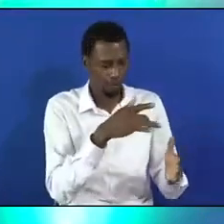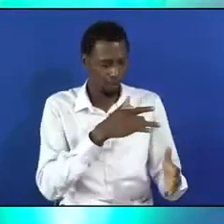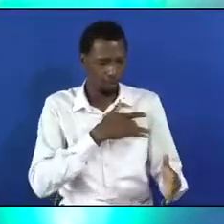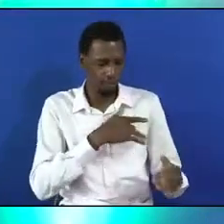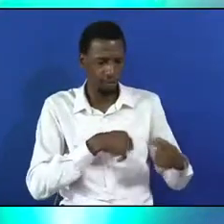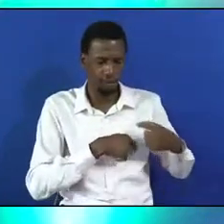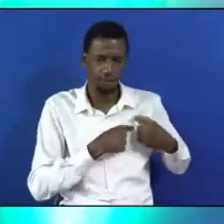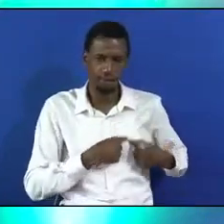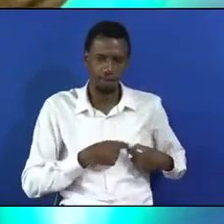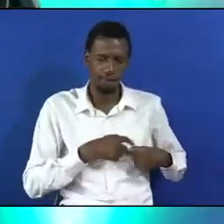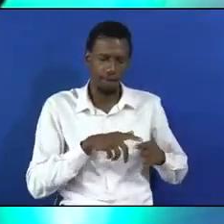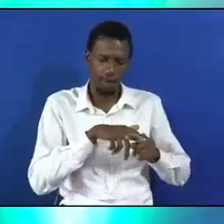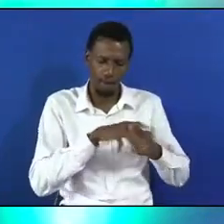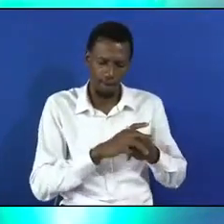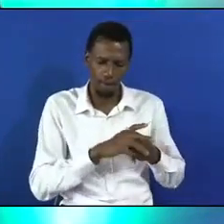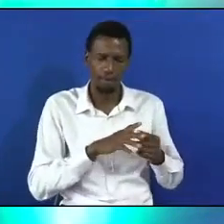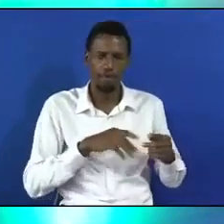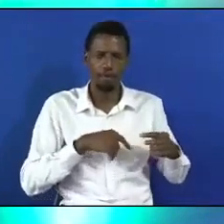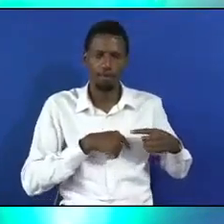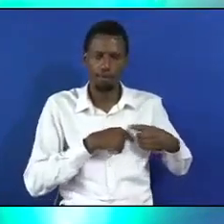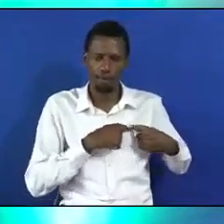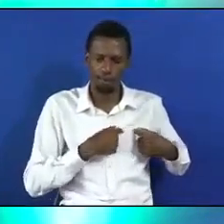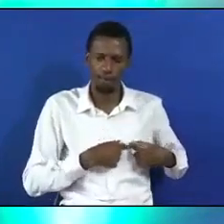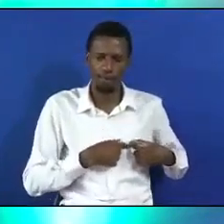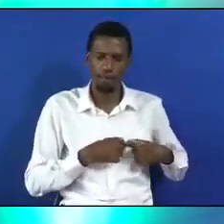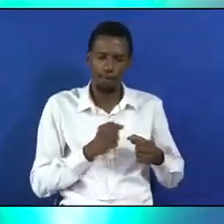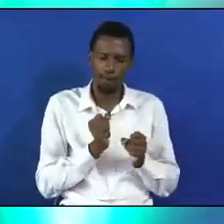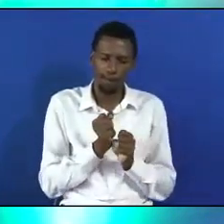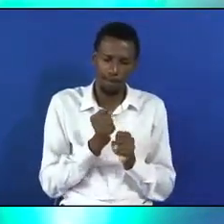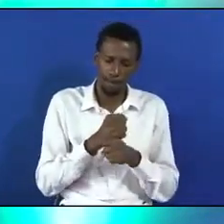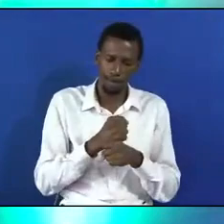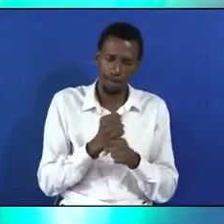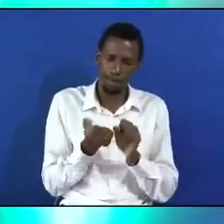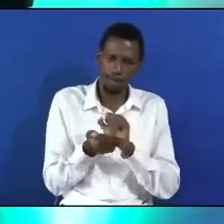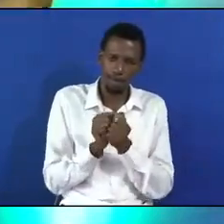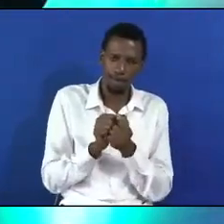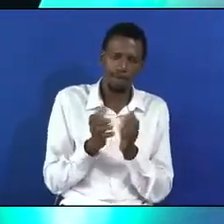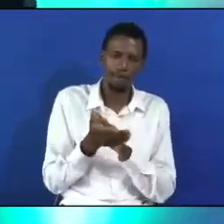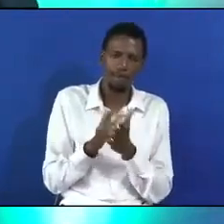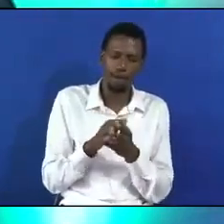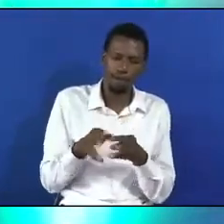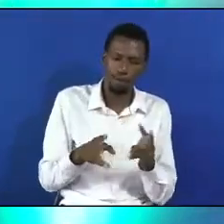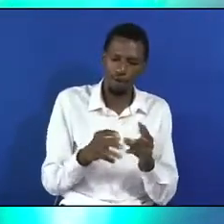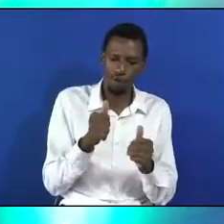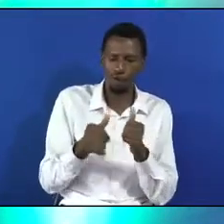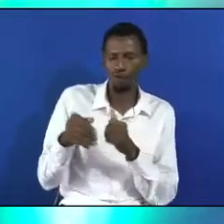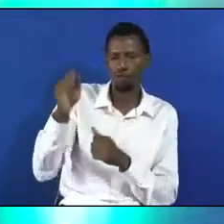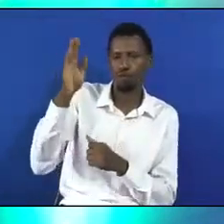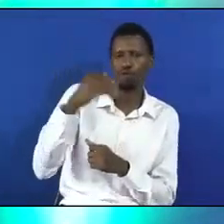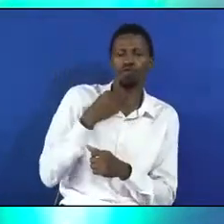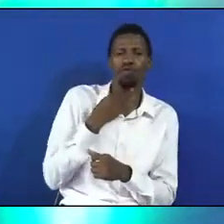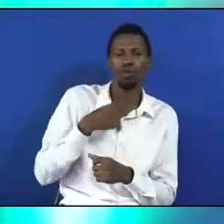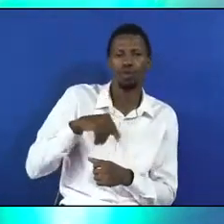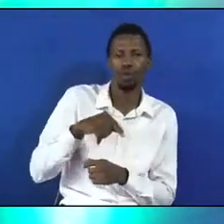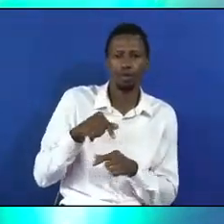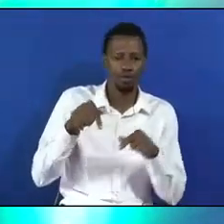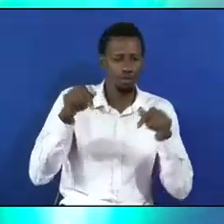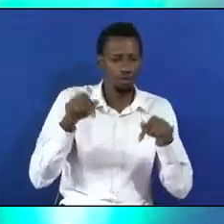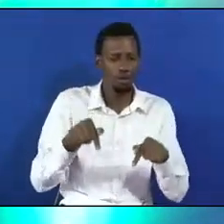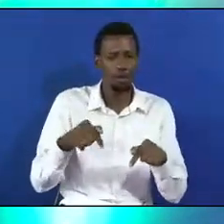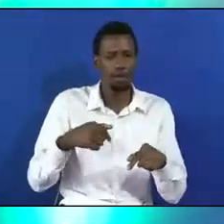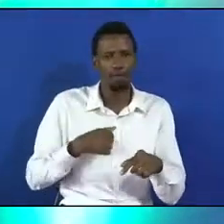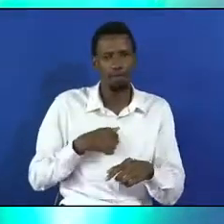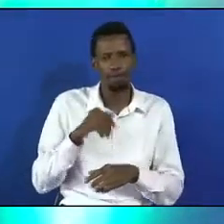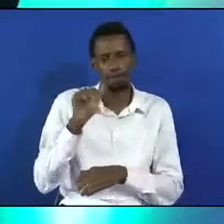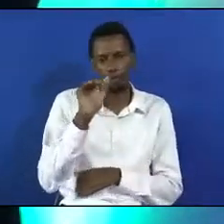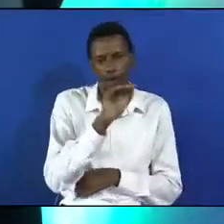hearts, mends our hearts, molds us to become the way God wants us to be. Dear brethren, today I'm calling you